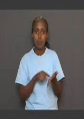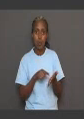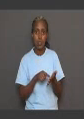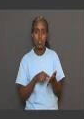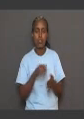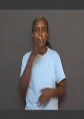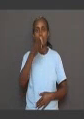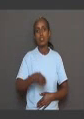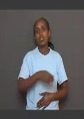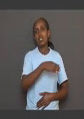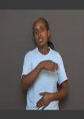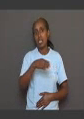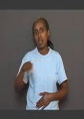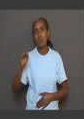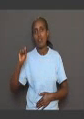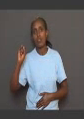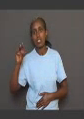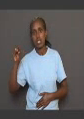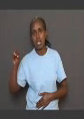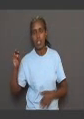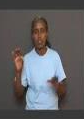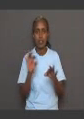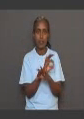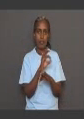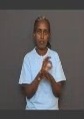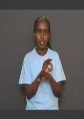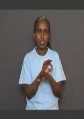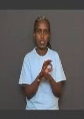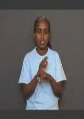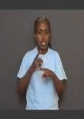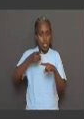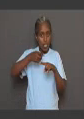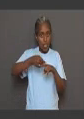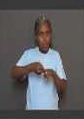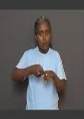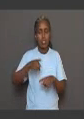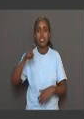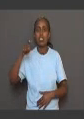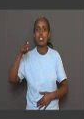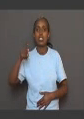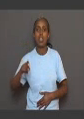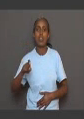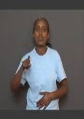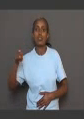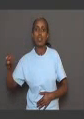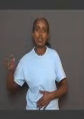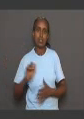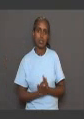the graph of the sine function crosses the